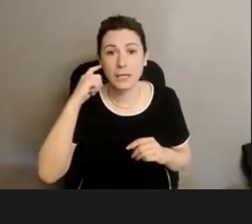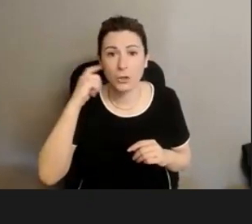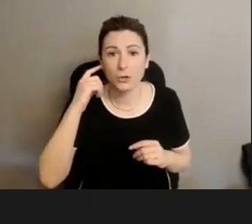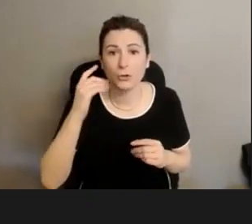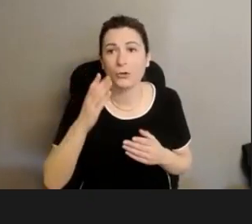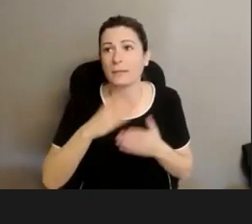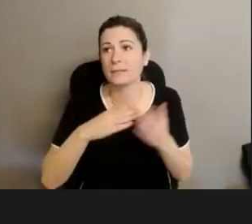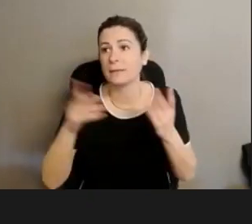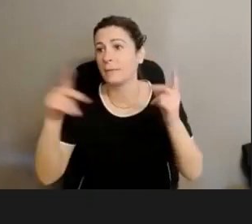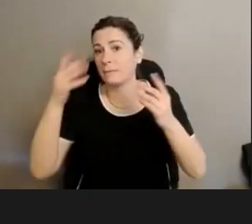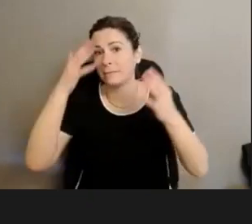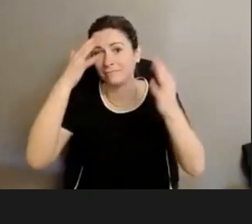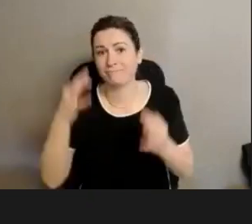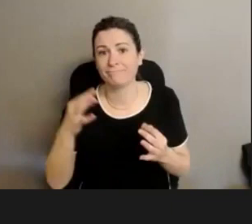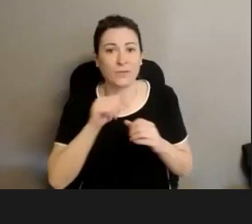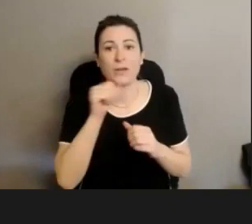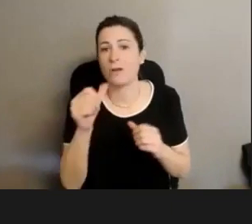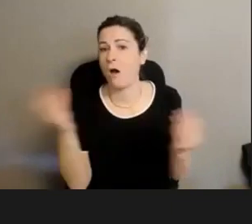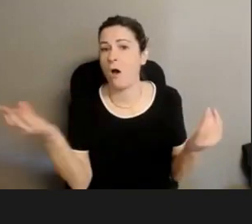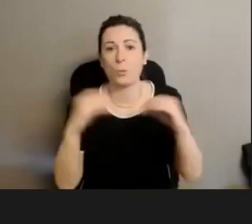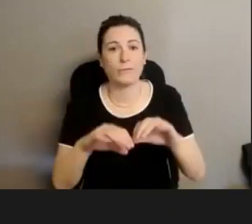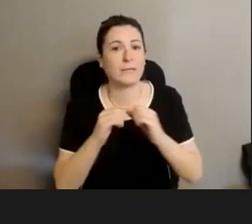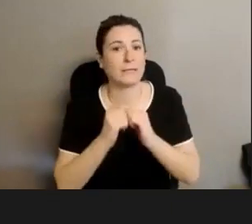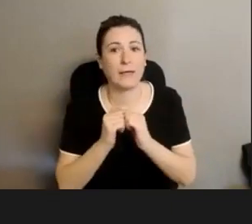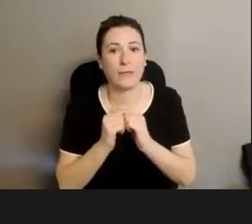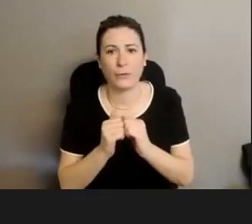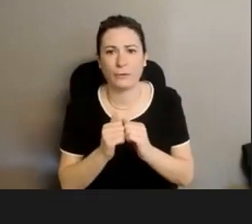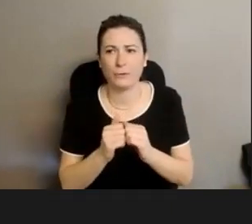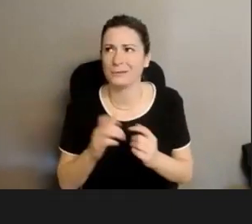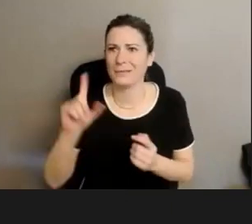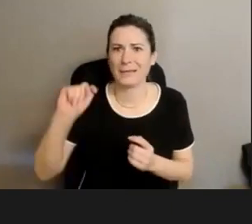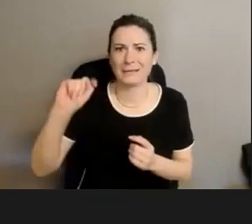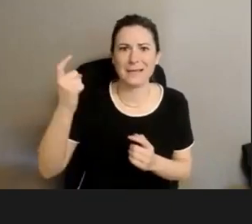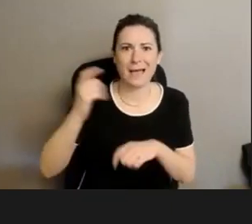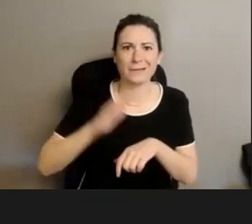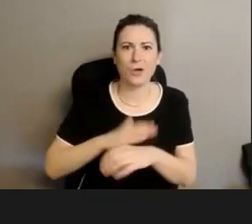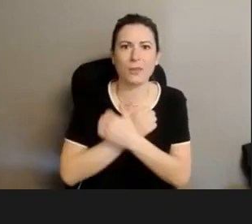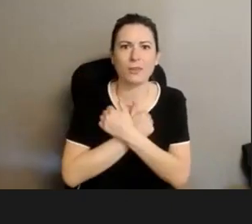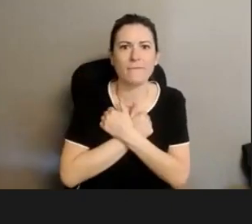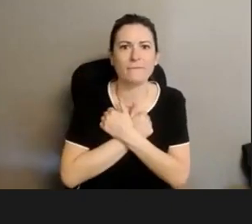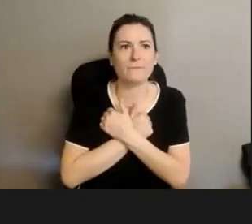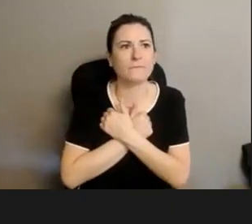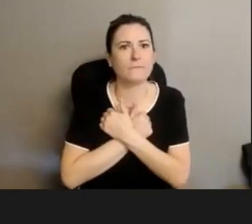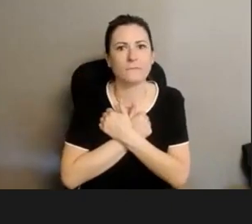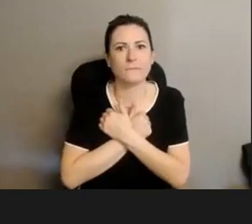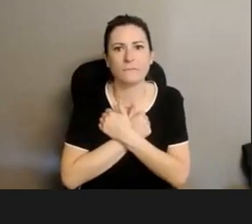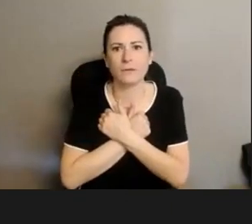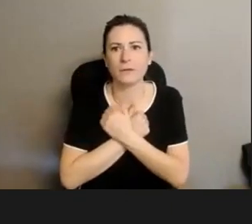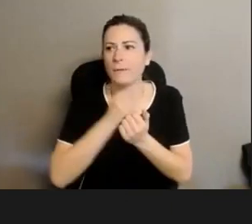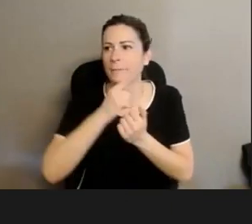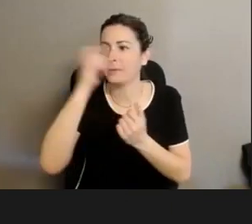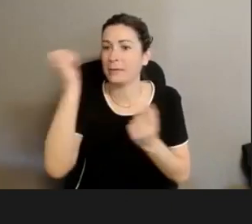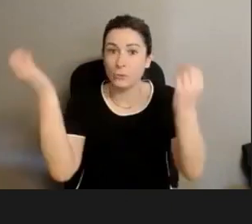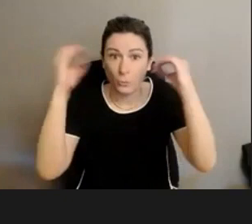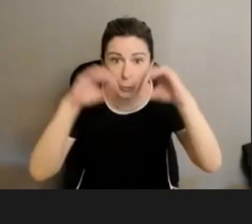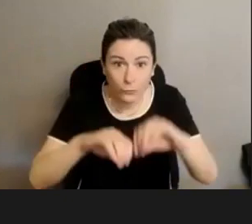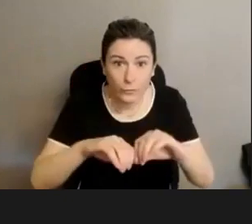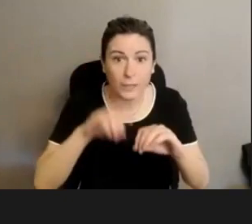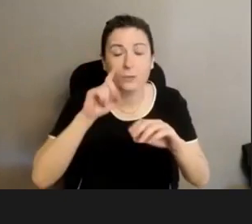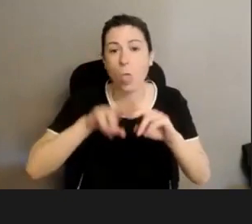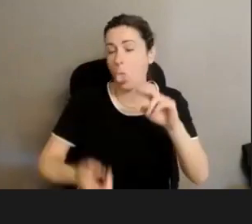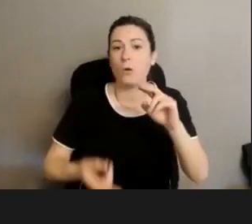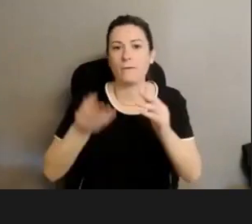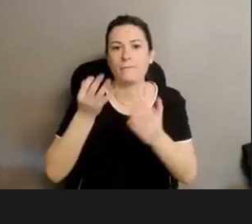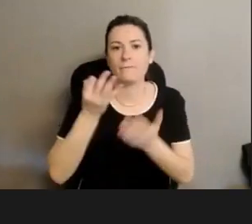love, in that you're not allowed to be together with your partner, because not only do you lose financially, but you lose in